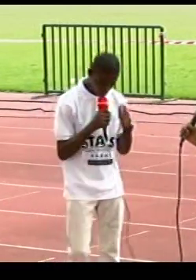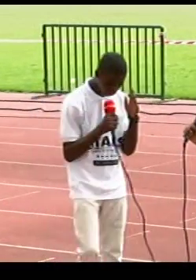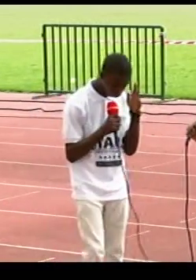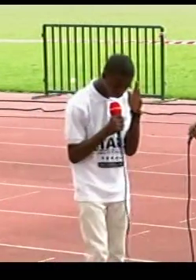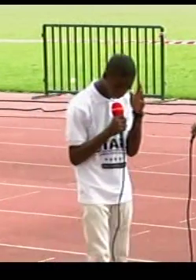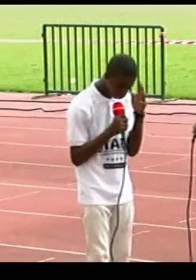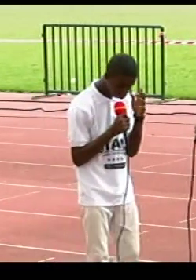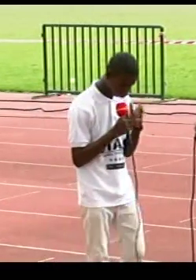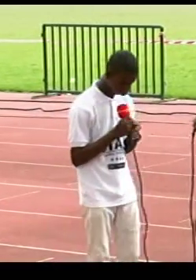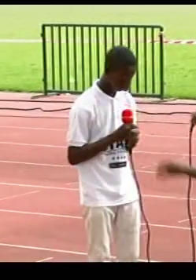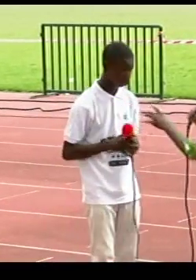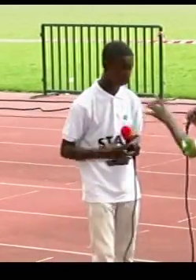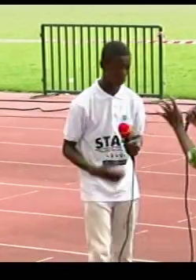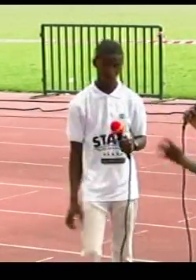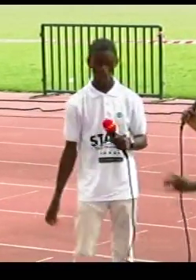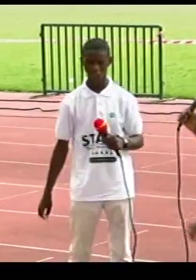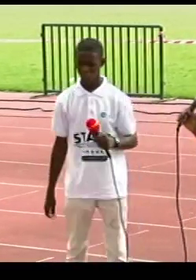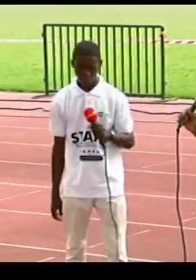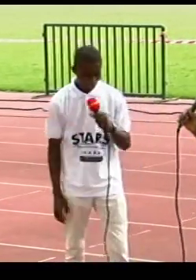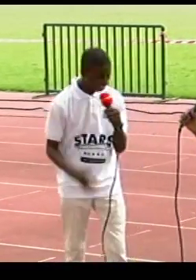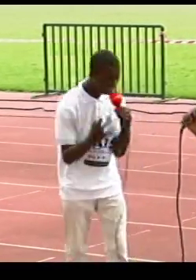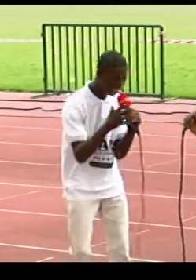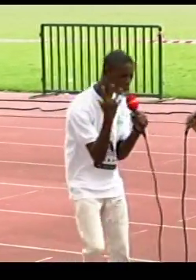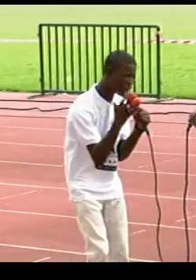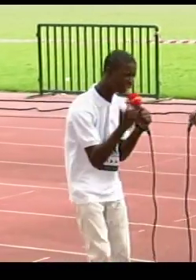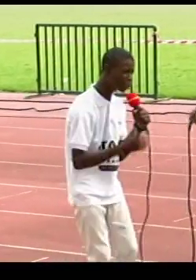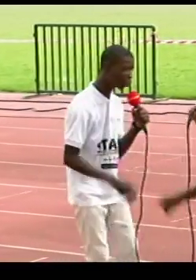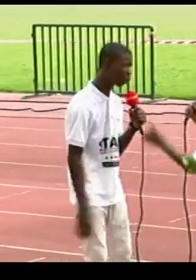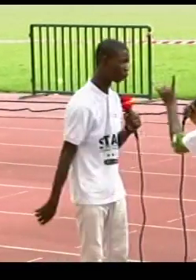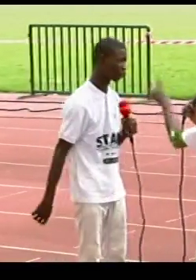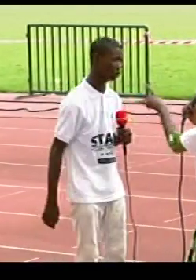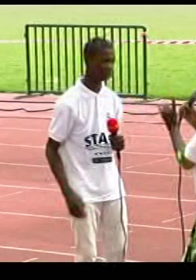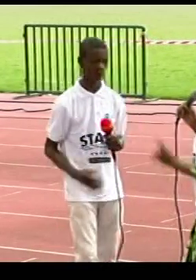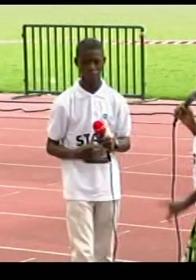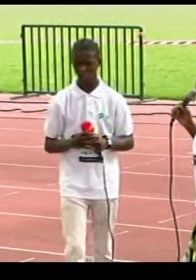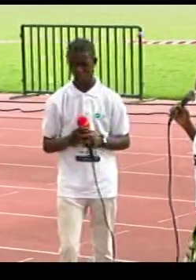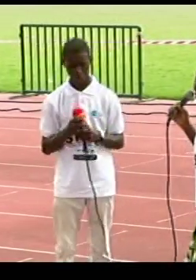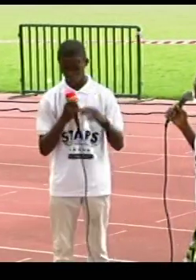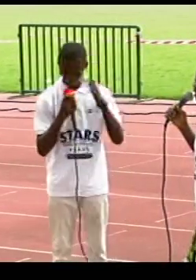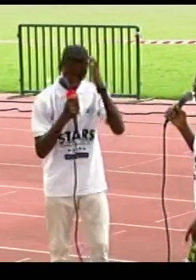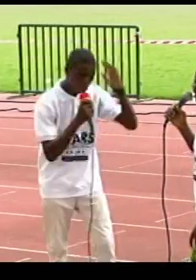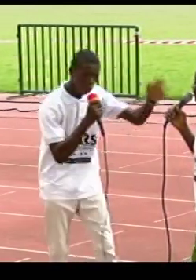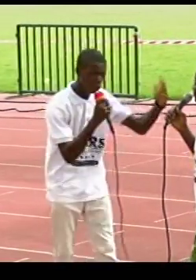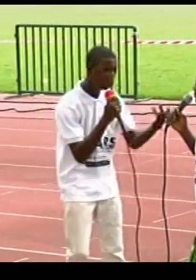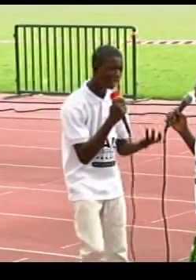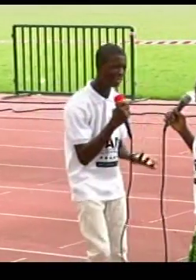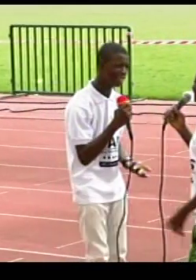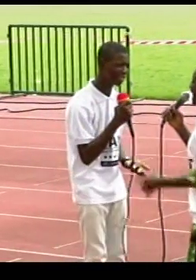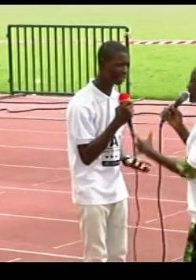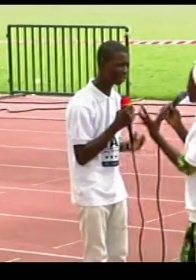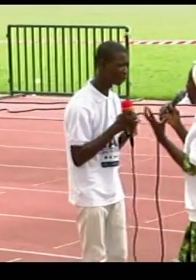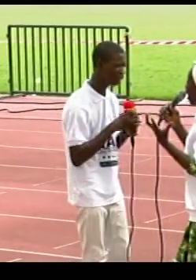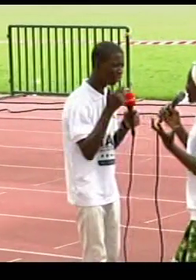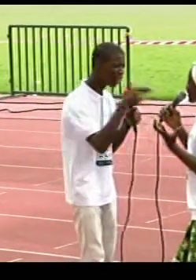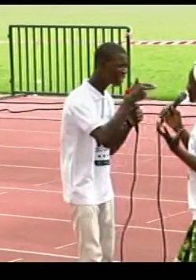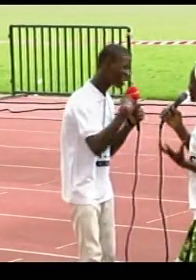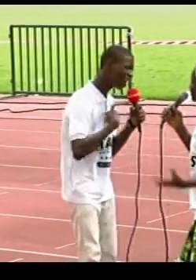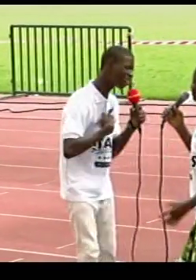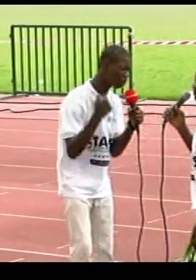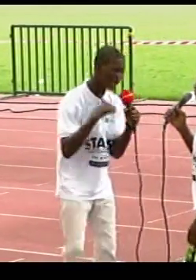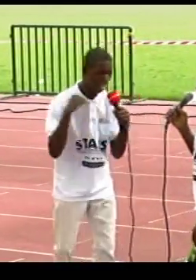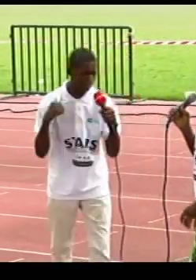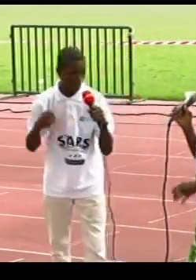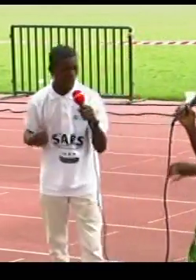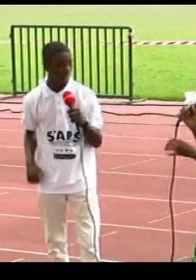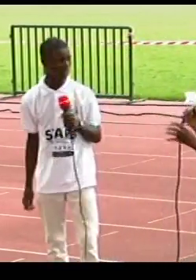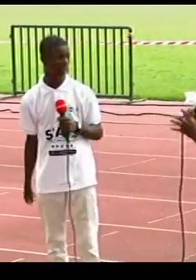No, I don't think so. You are a star. I said I don't think so. Oh, yes, you are a star. Oh, you don't get it. Guess what? This star